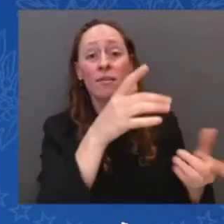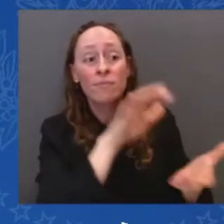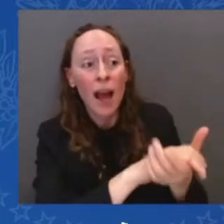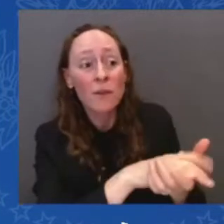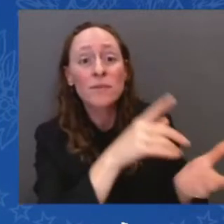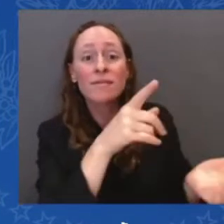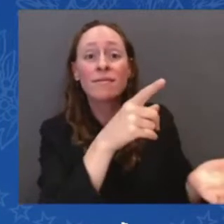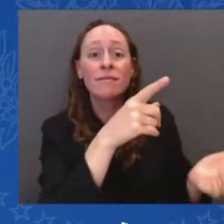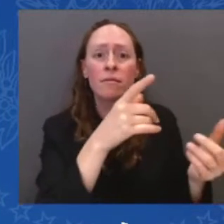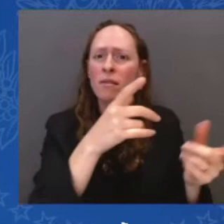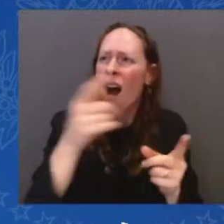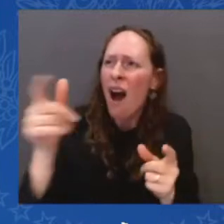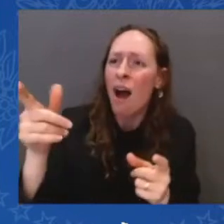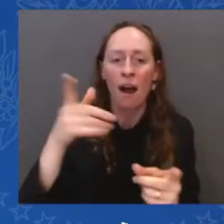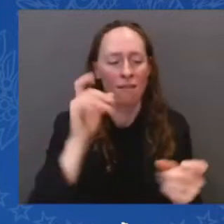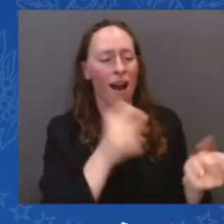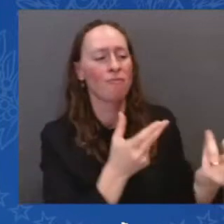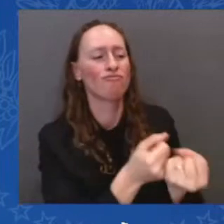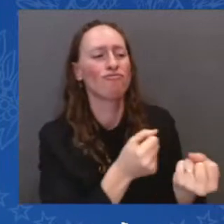country.